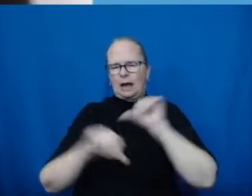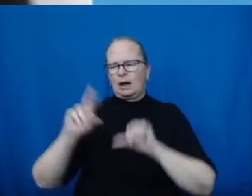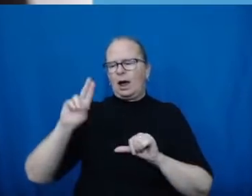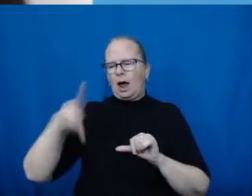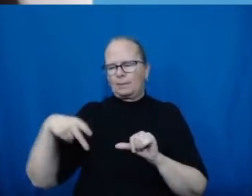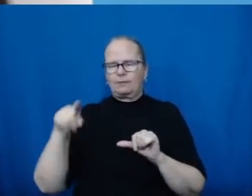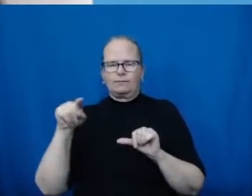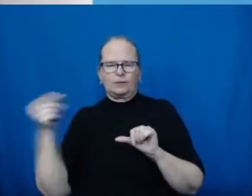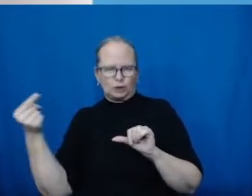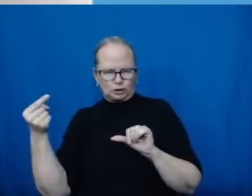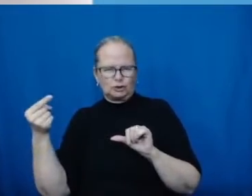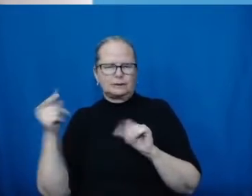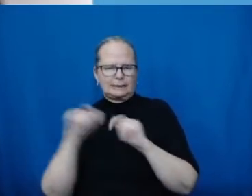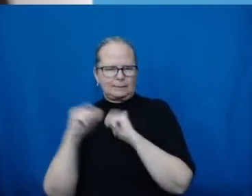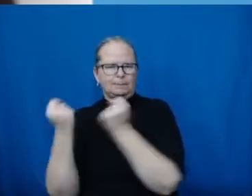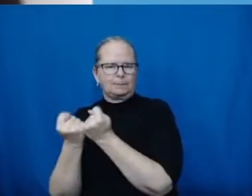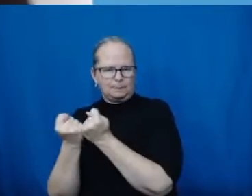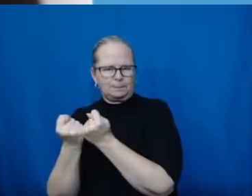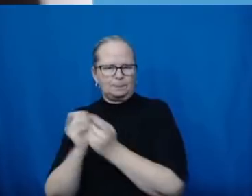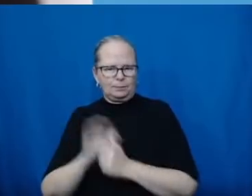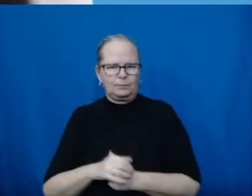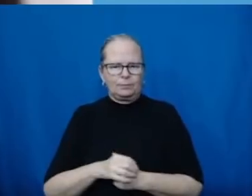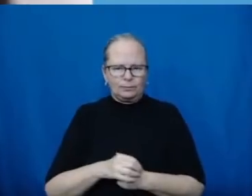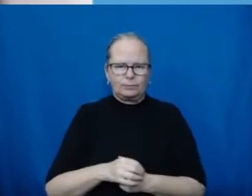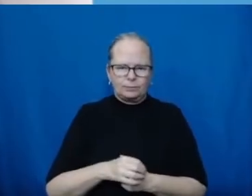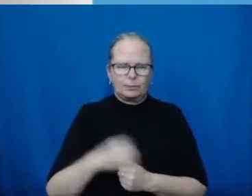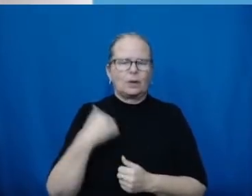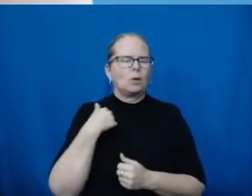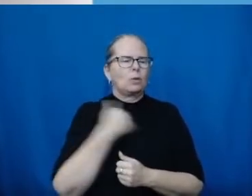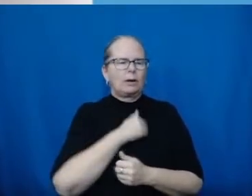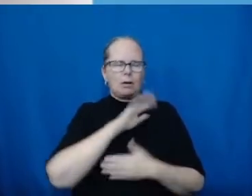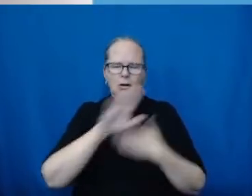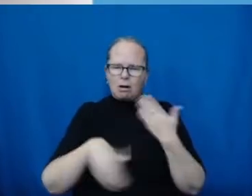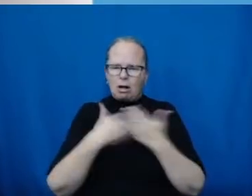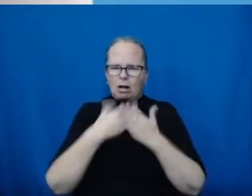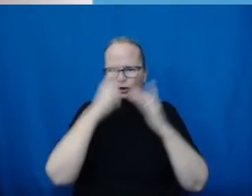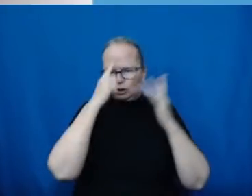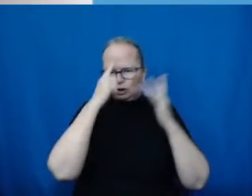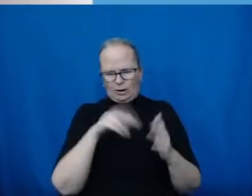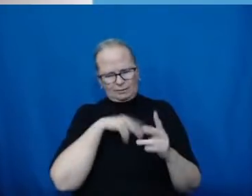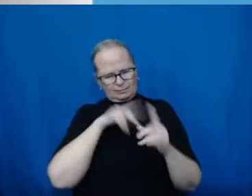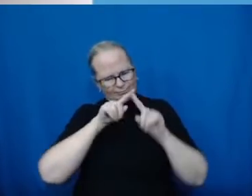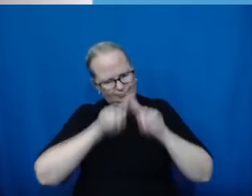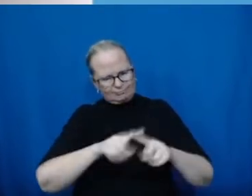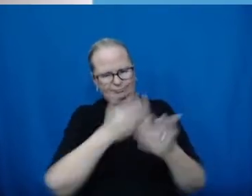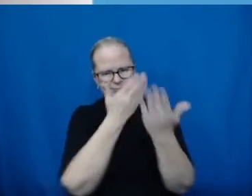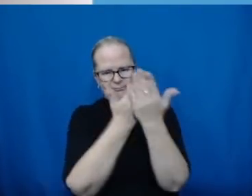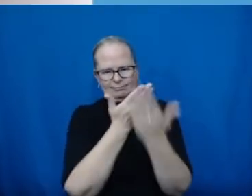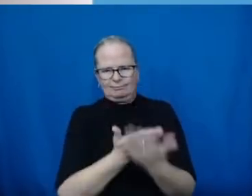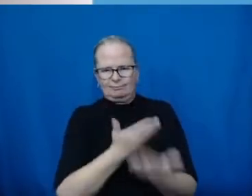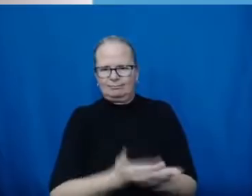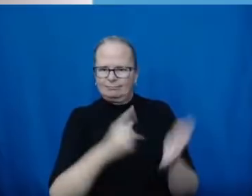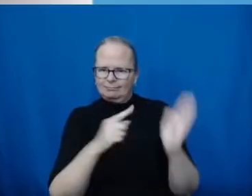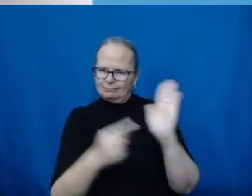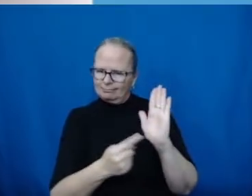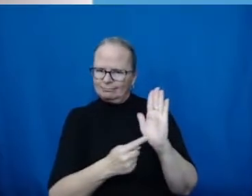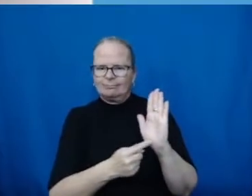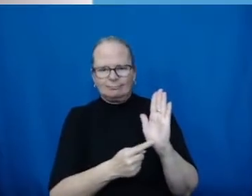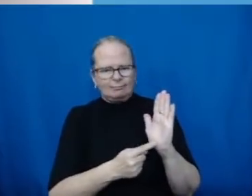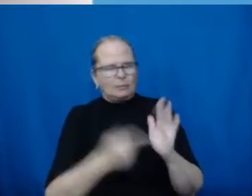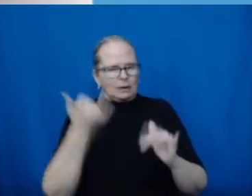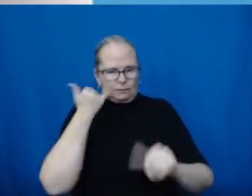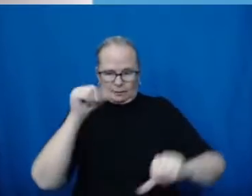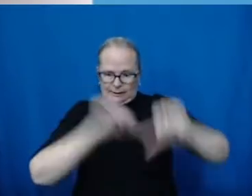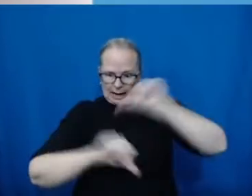the science that we're talking about, credible, but the strategies that we are using to talk to people and to have